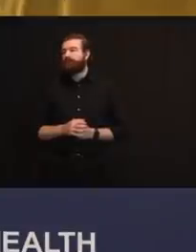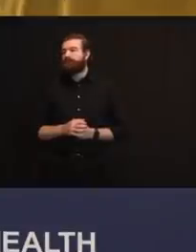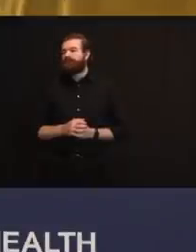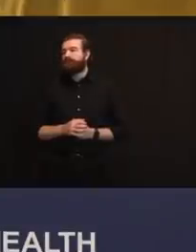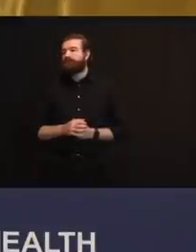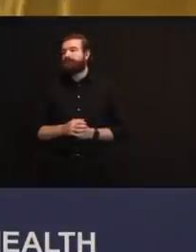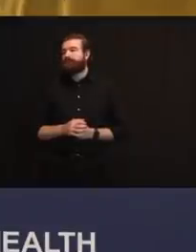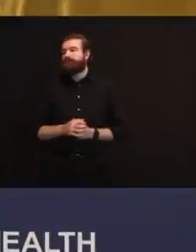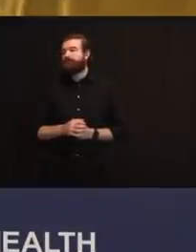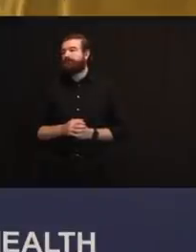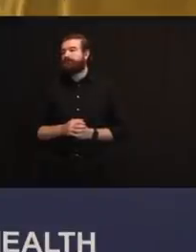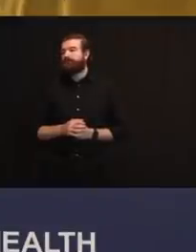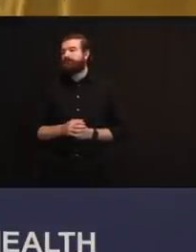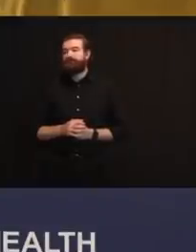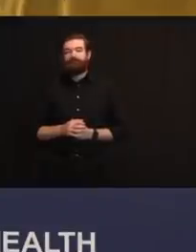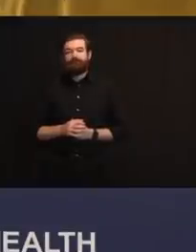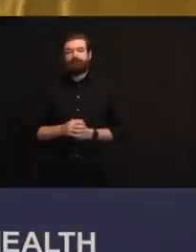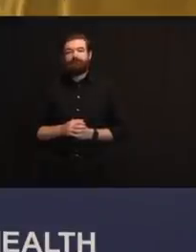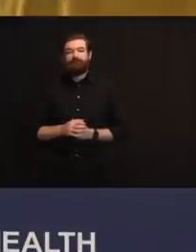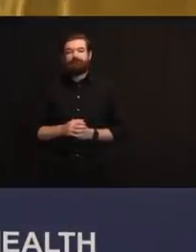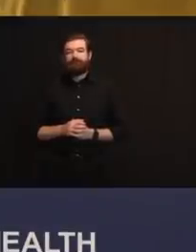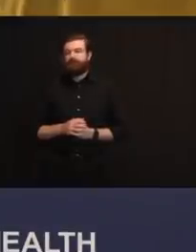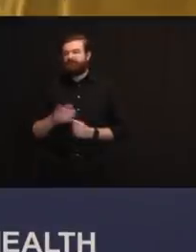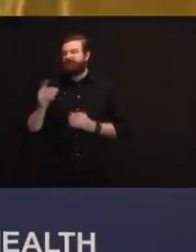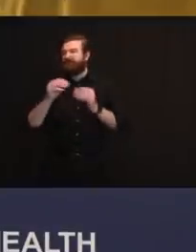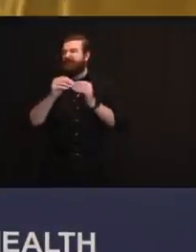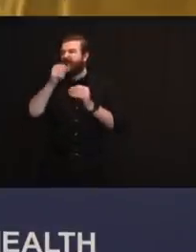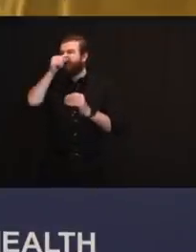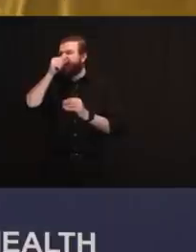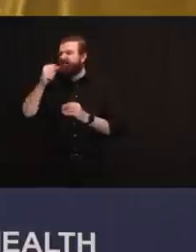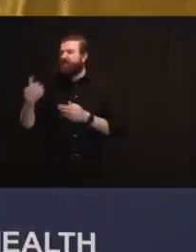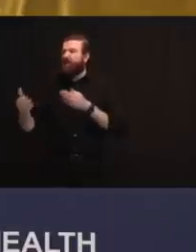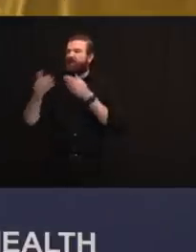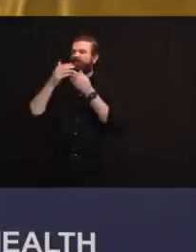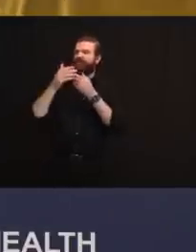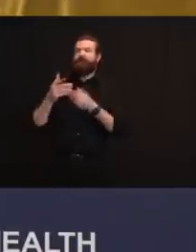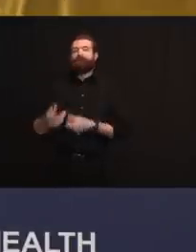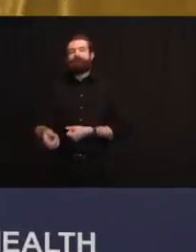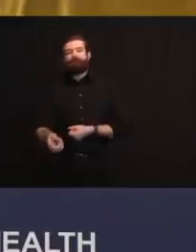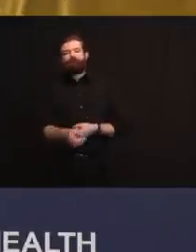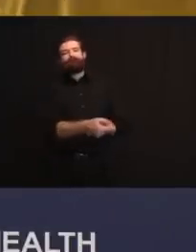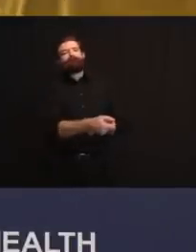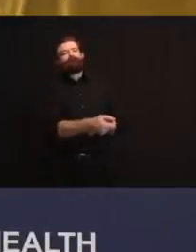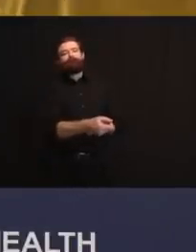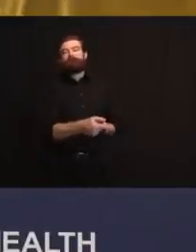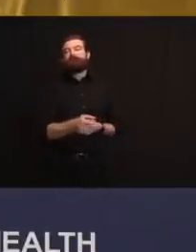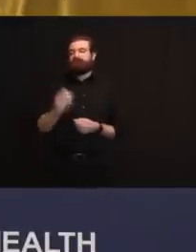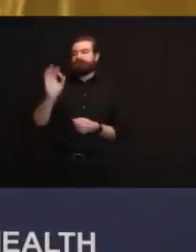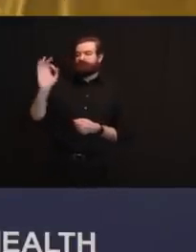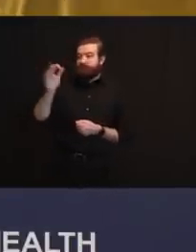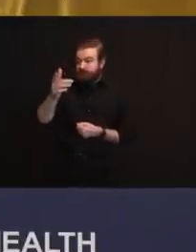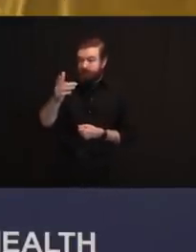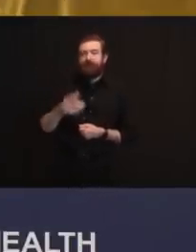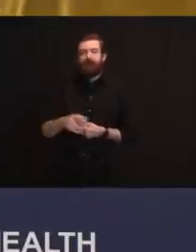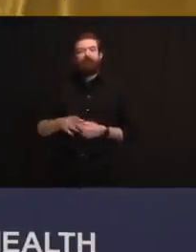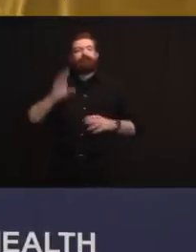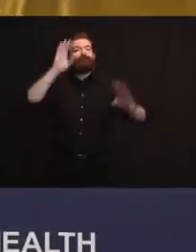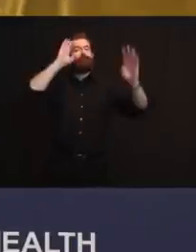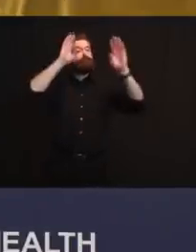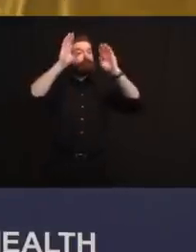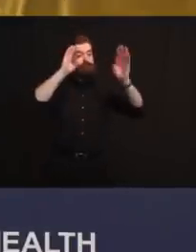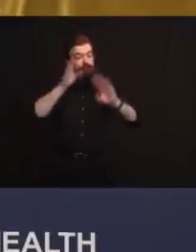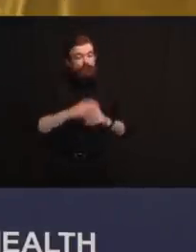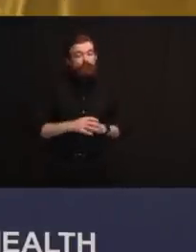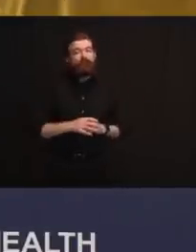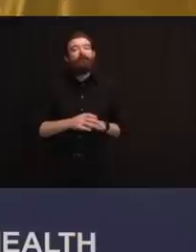Please, get right close to there if you could. Hello, everyone. So some states are starting vaccinations for nursing homes on Monday. Why